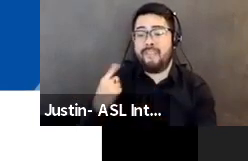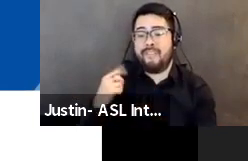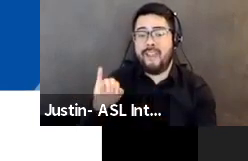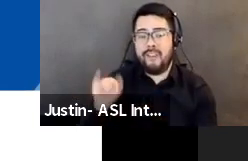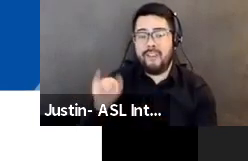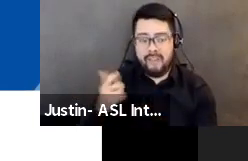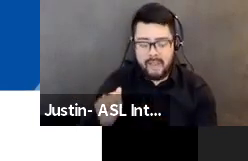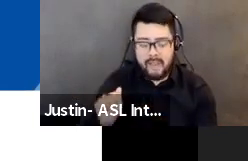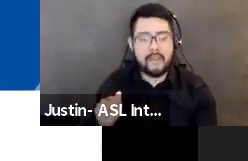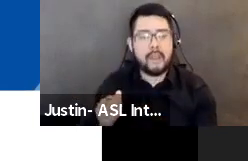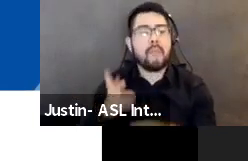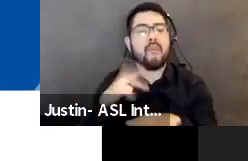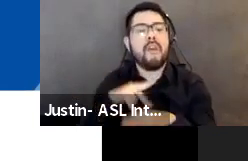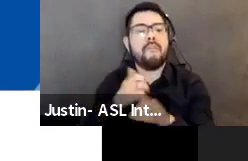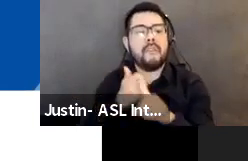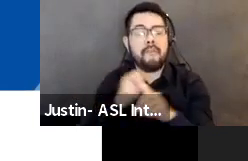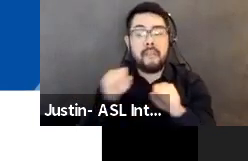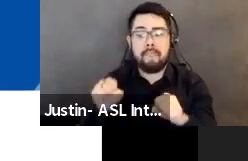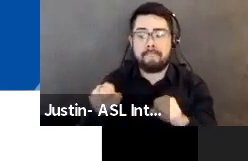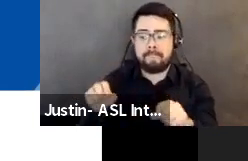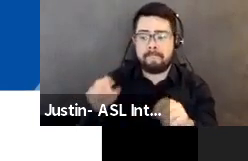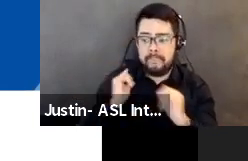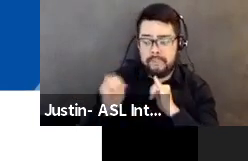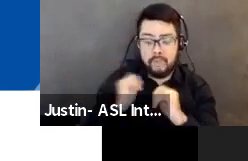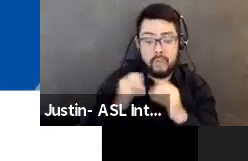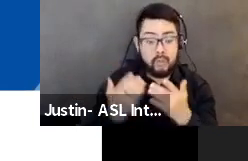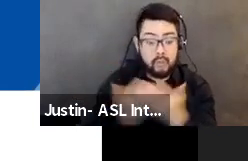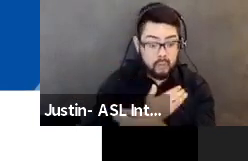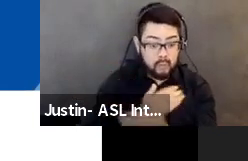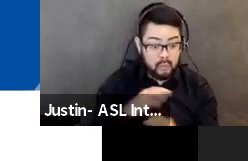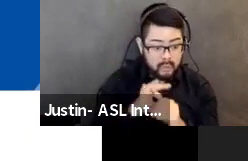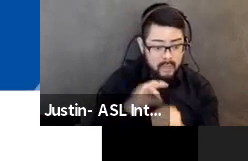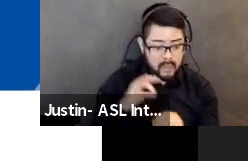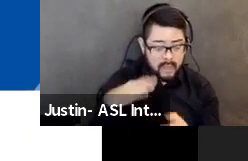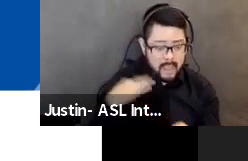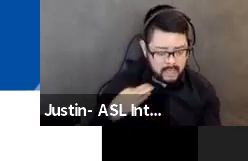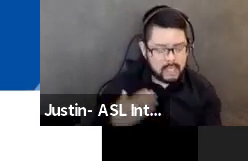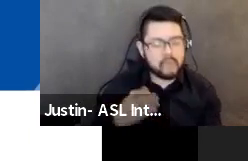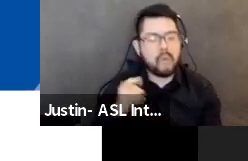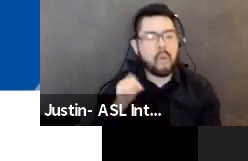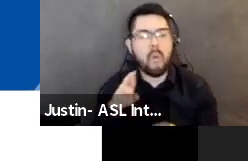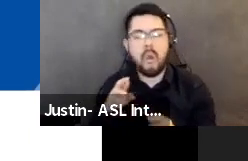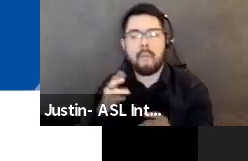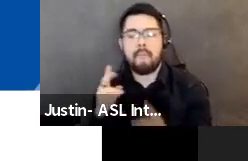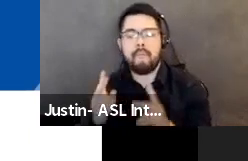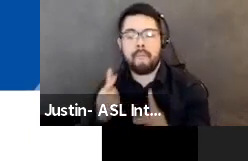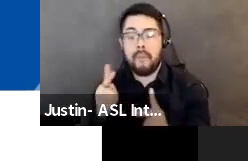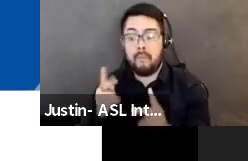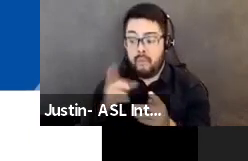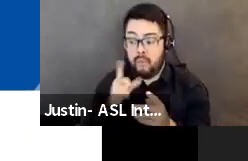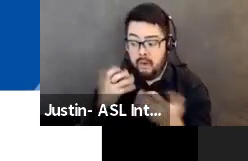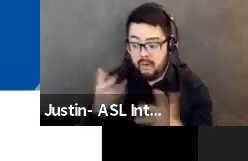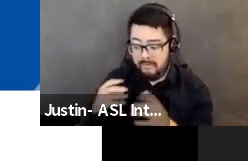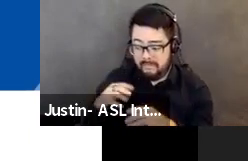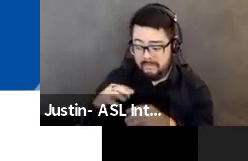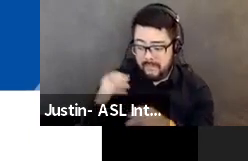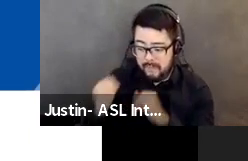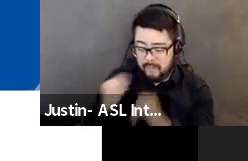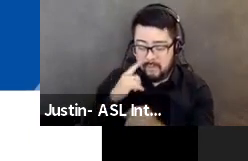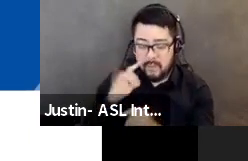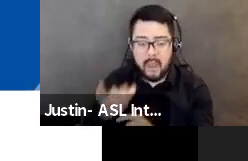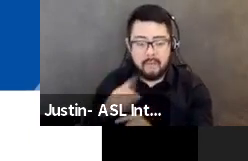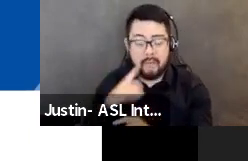opportunity to interview new candidates or interview their current candidates if they wish to change out their sros